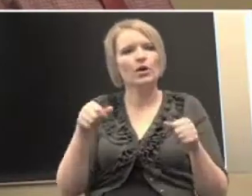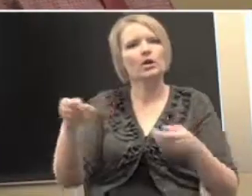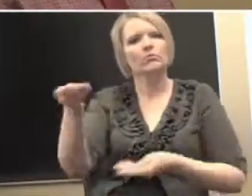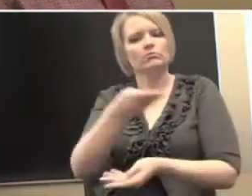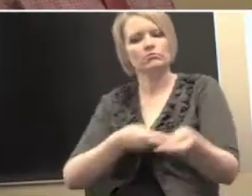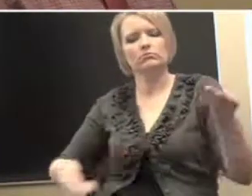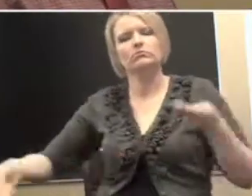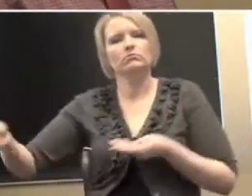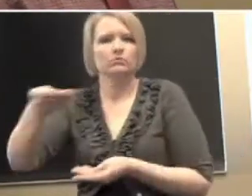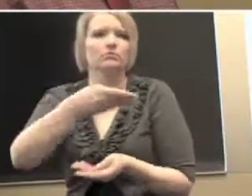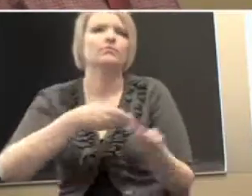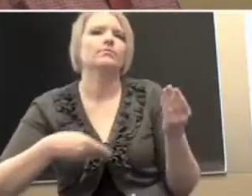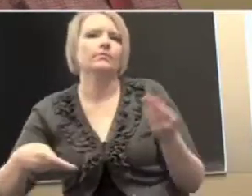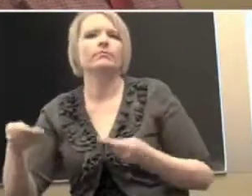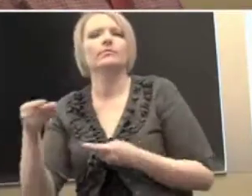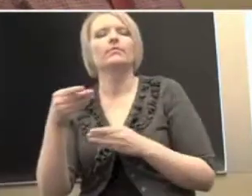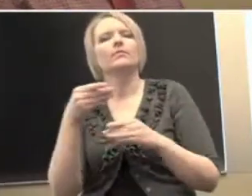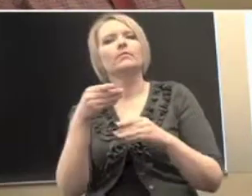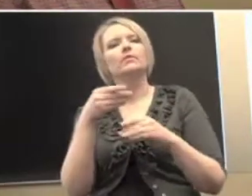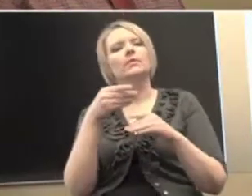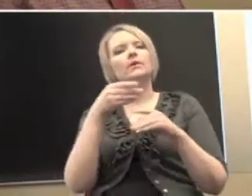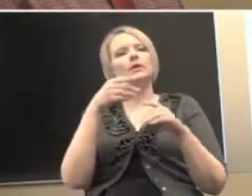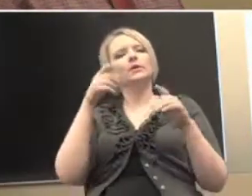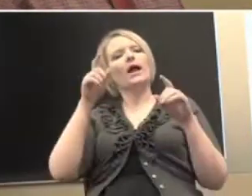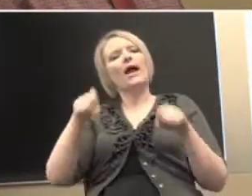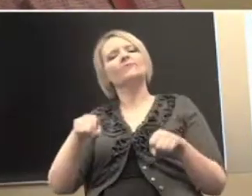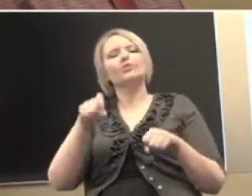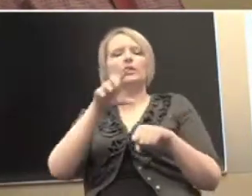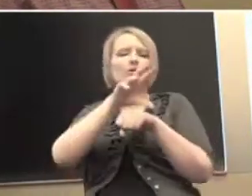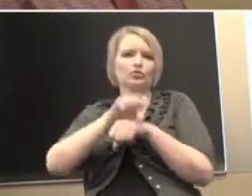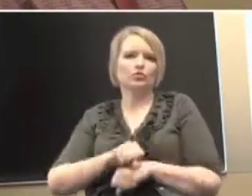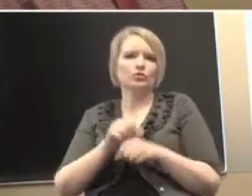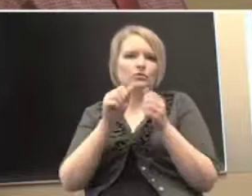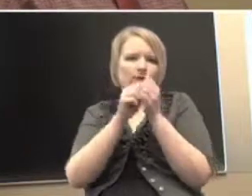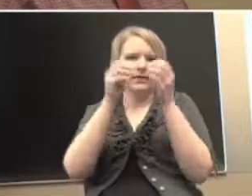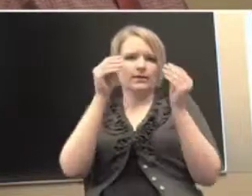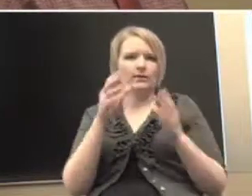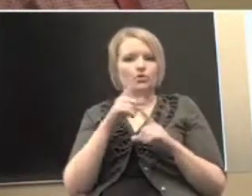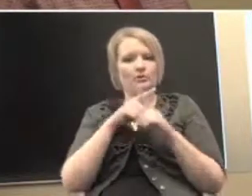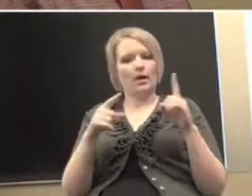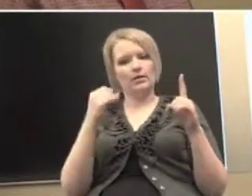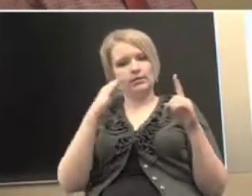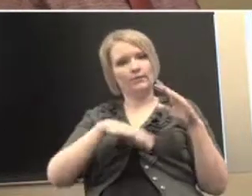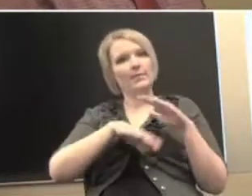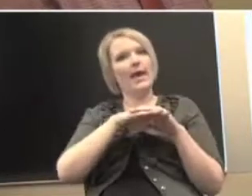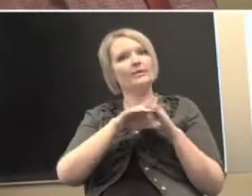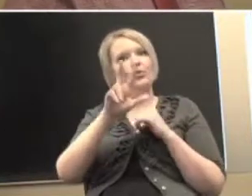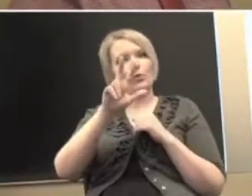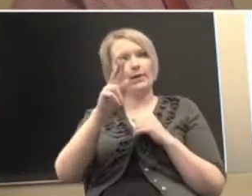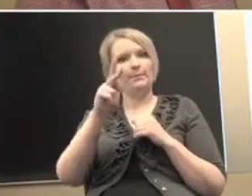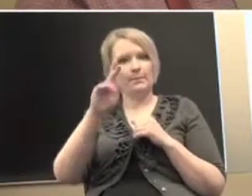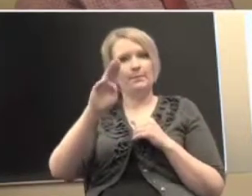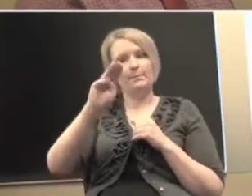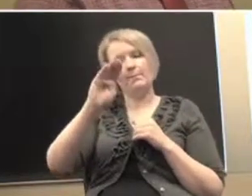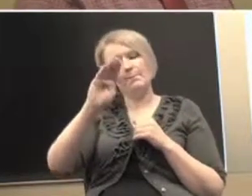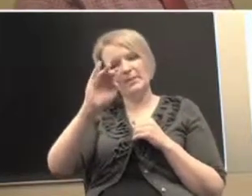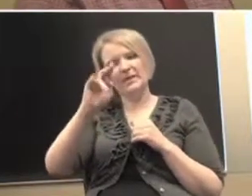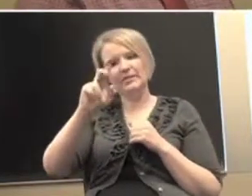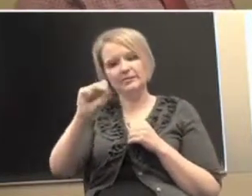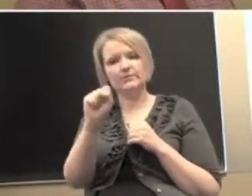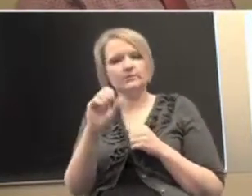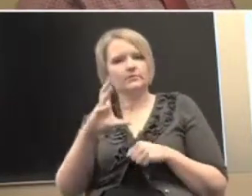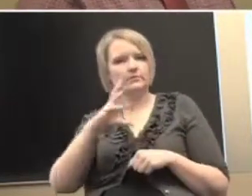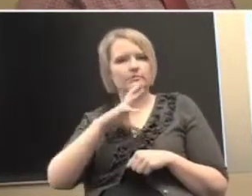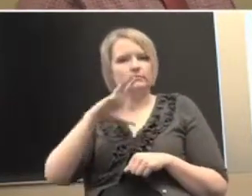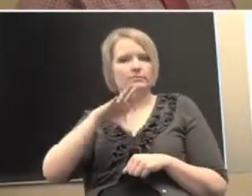out. Obviously, this plan would have to work a little bit more accustomed to the teacher, but if it needs to be maxed out at 3 bins, then that's capacity. But at